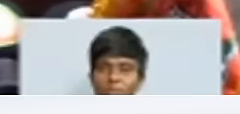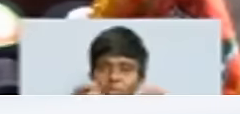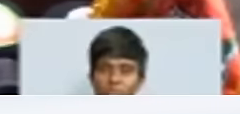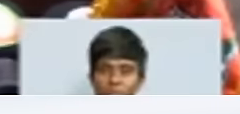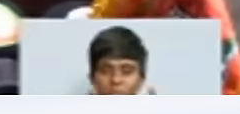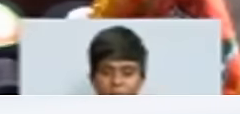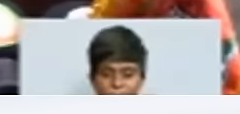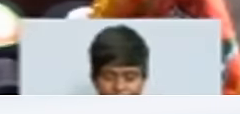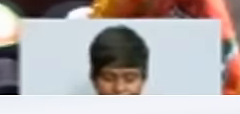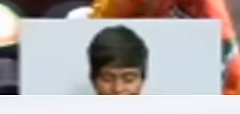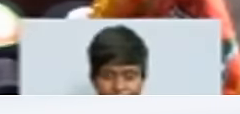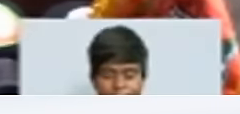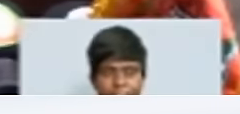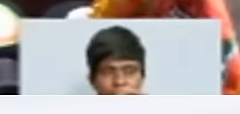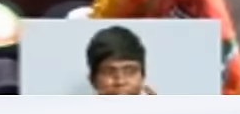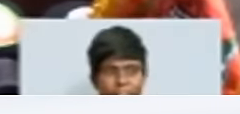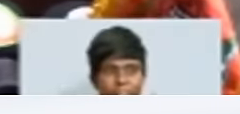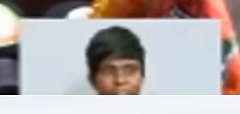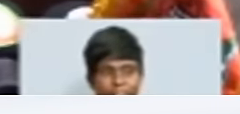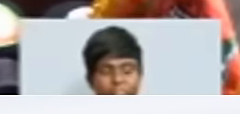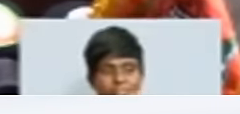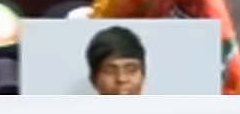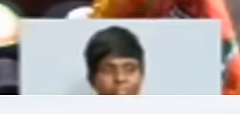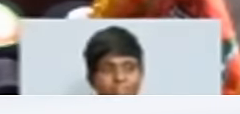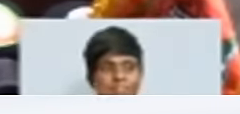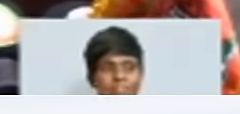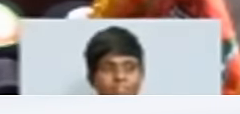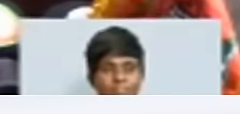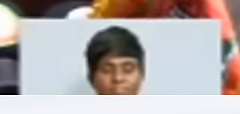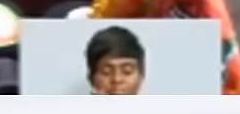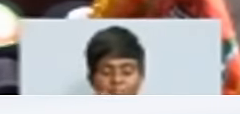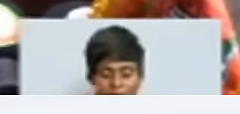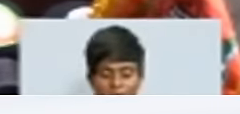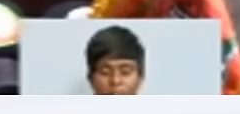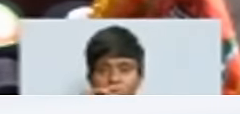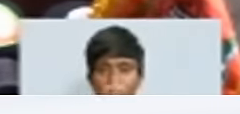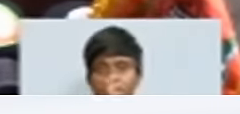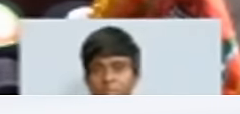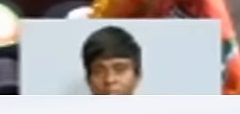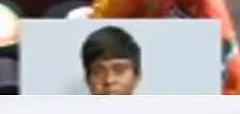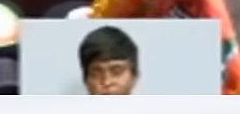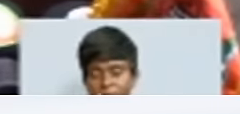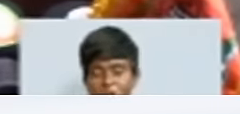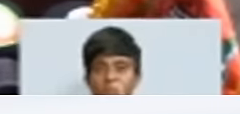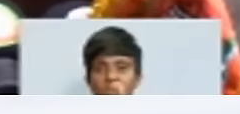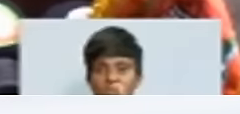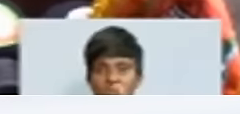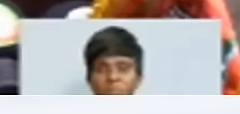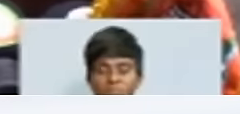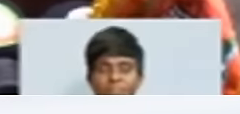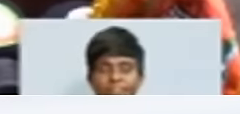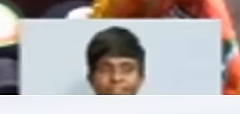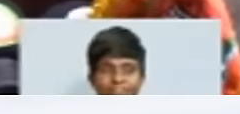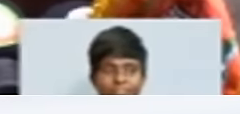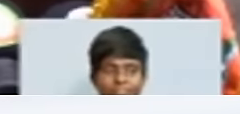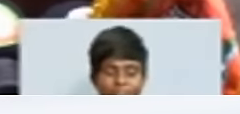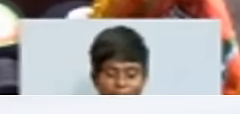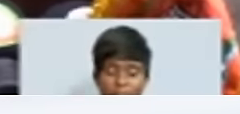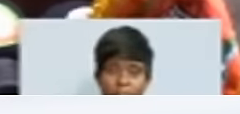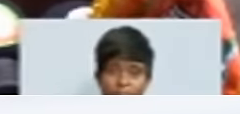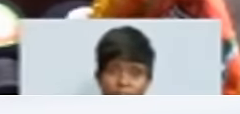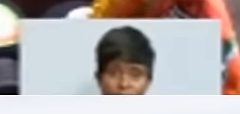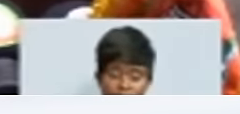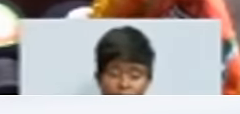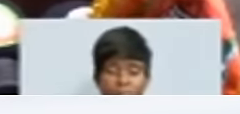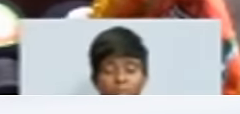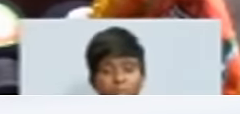to implement various social protection programs. These include social cash transfer, shock responsible social